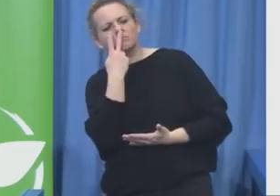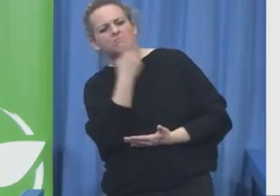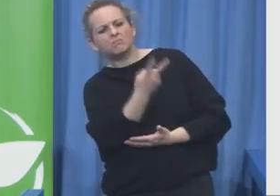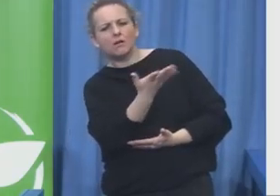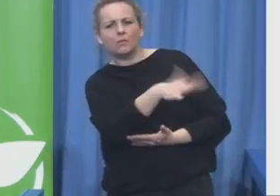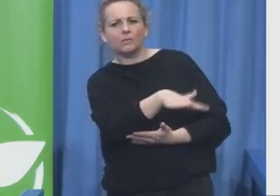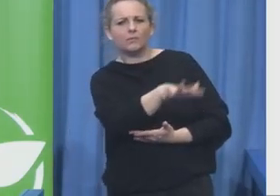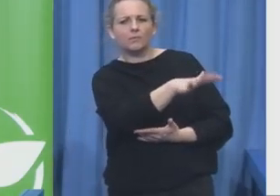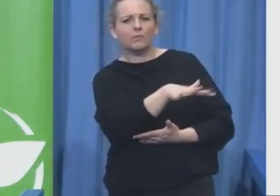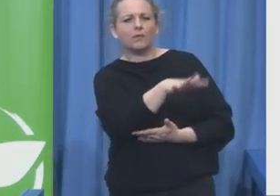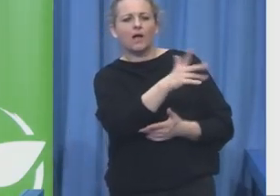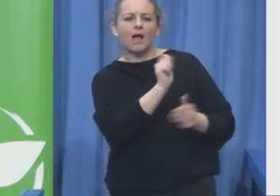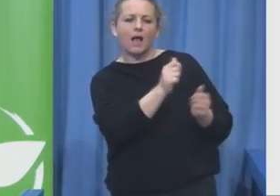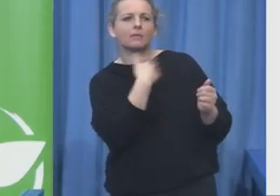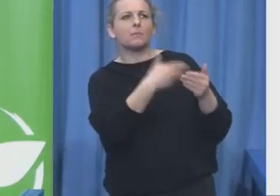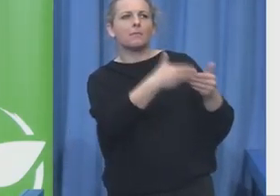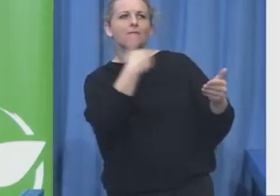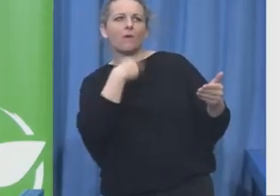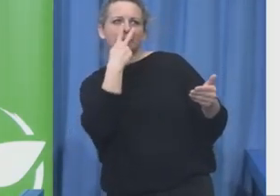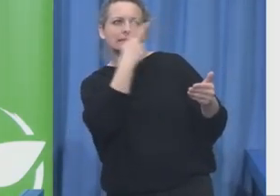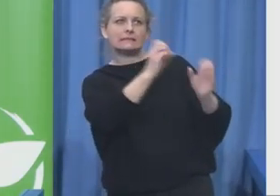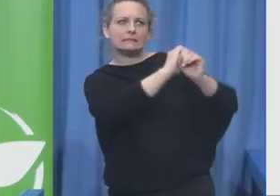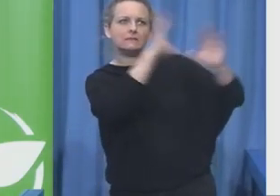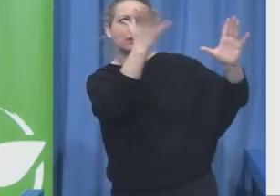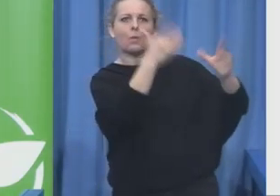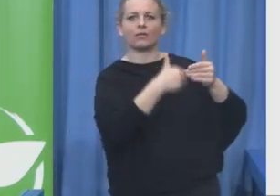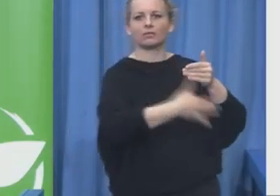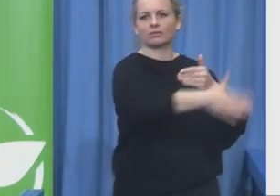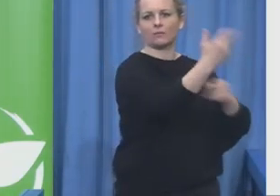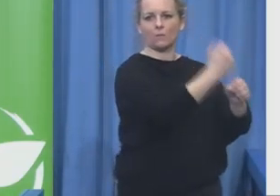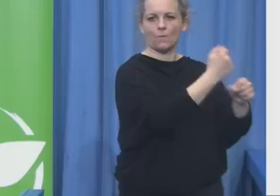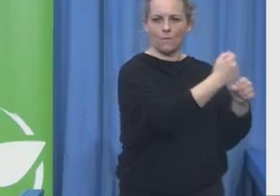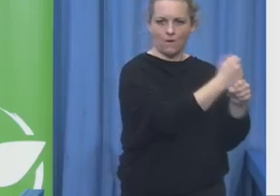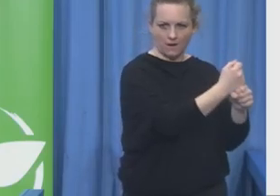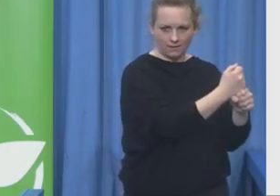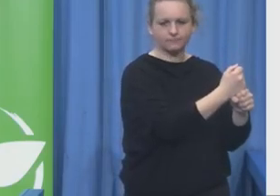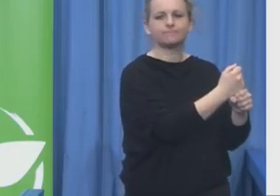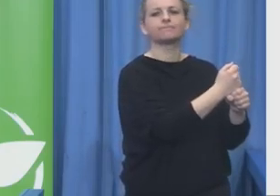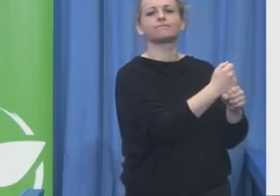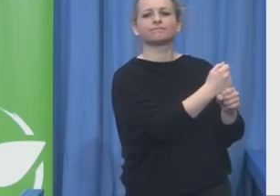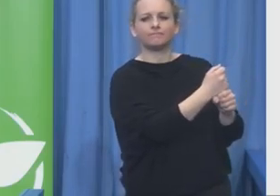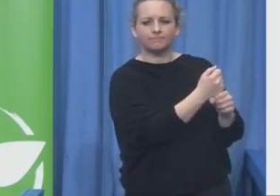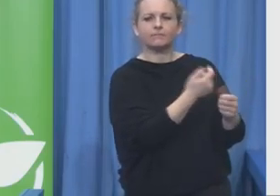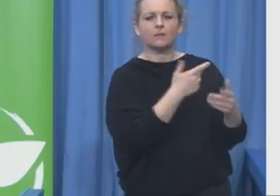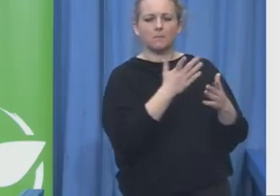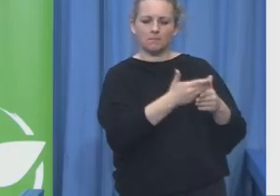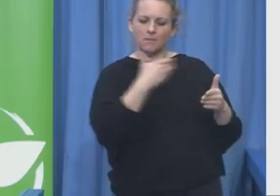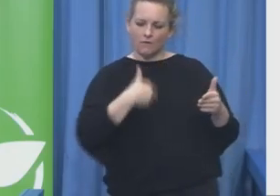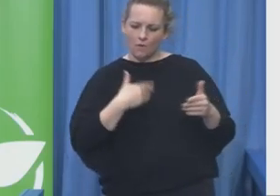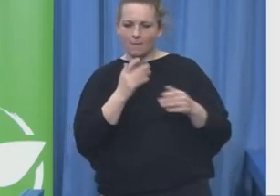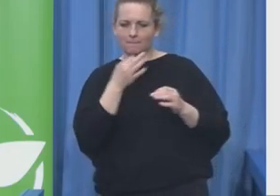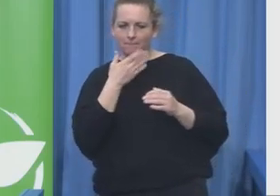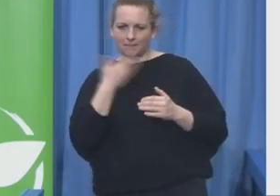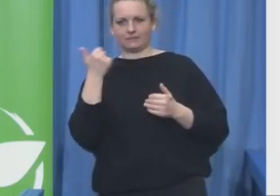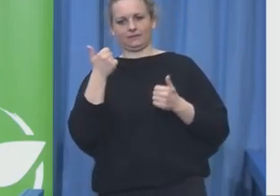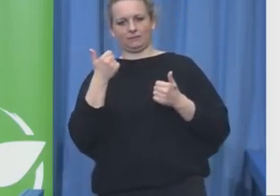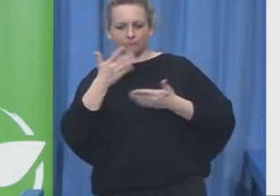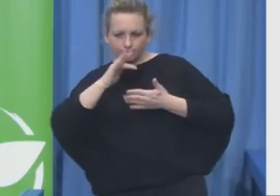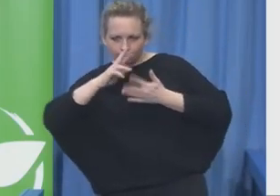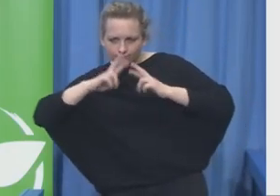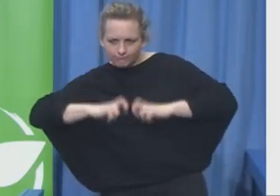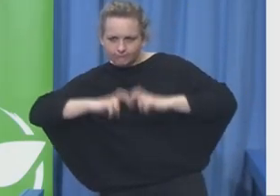only product, shea butter production, and different kind of food processing activities, because that's the kind